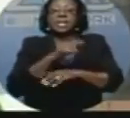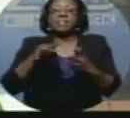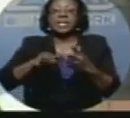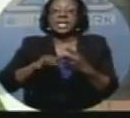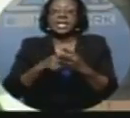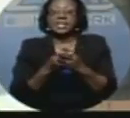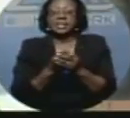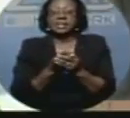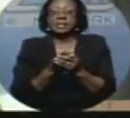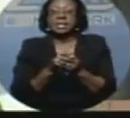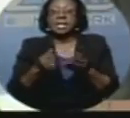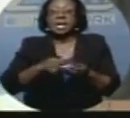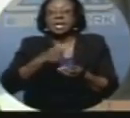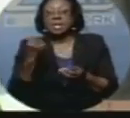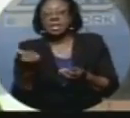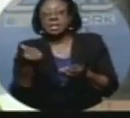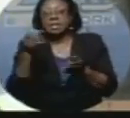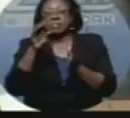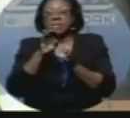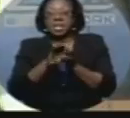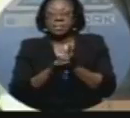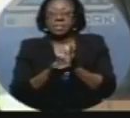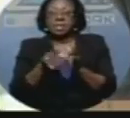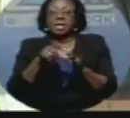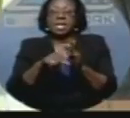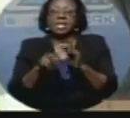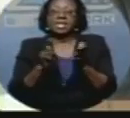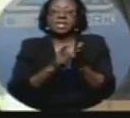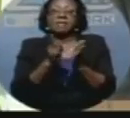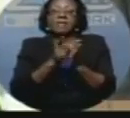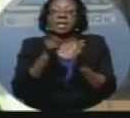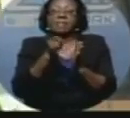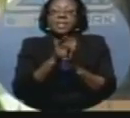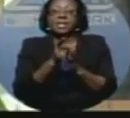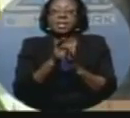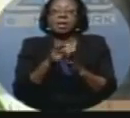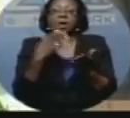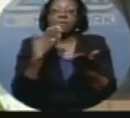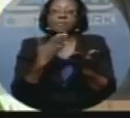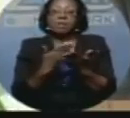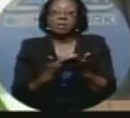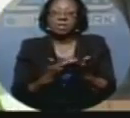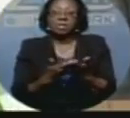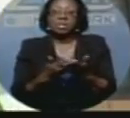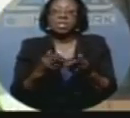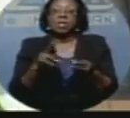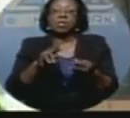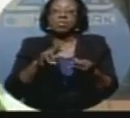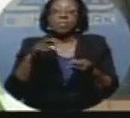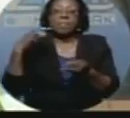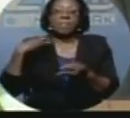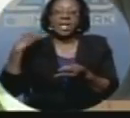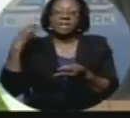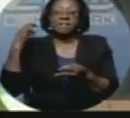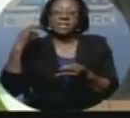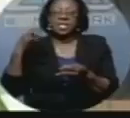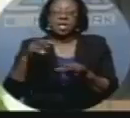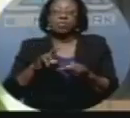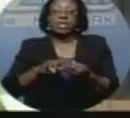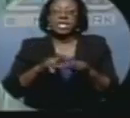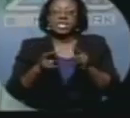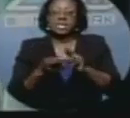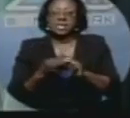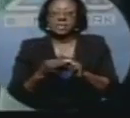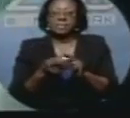begins another chapter in the development of solid, mutually beneficial relations between our